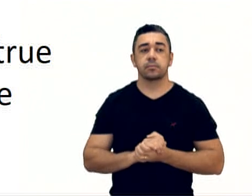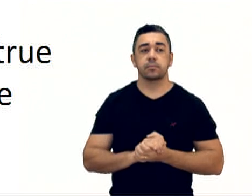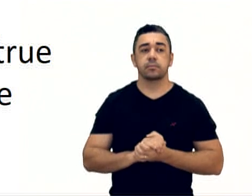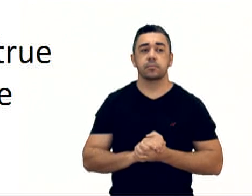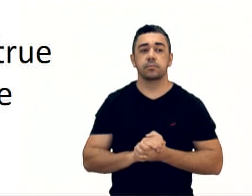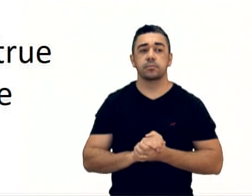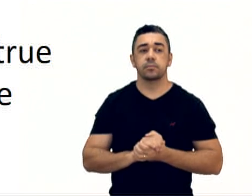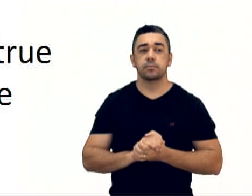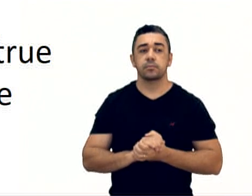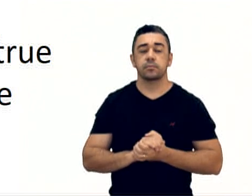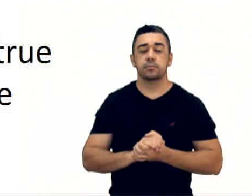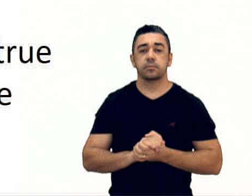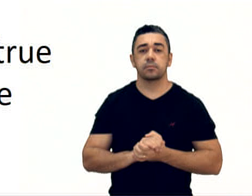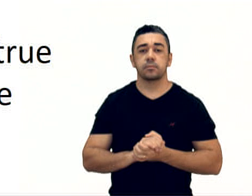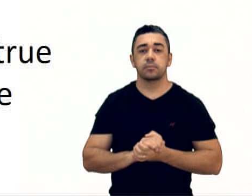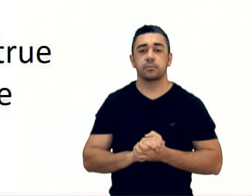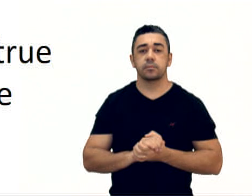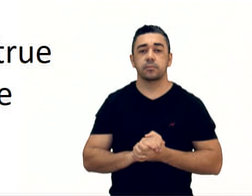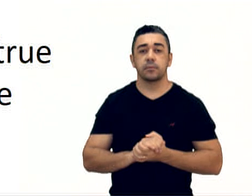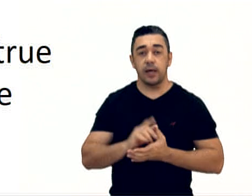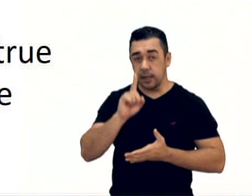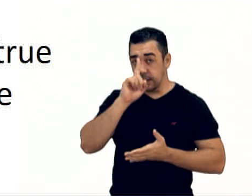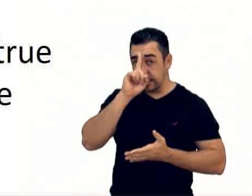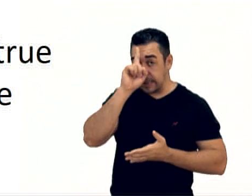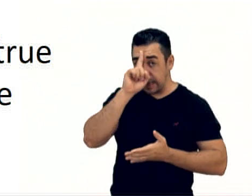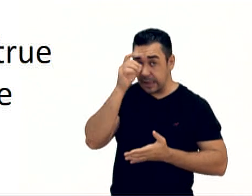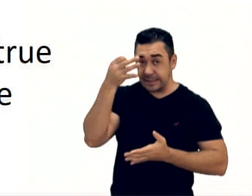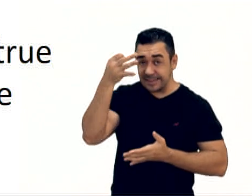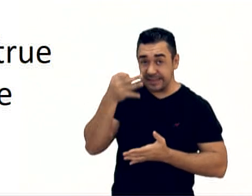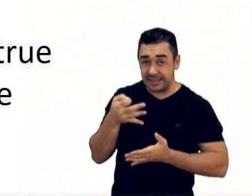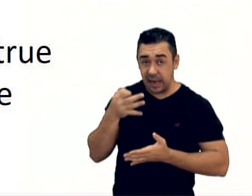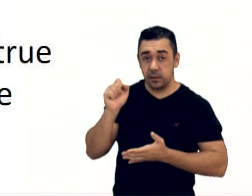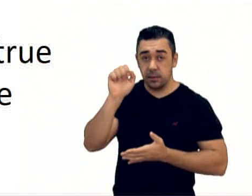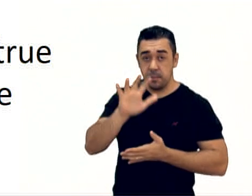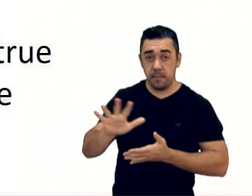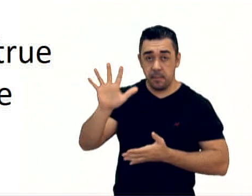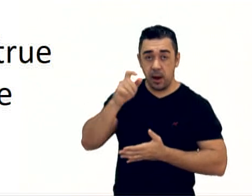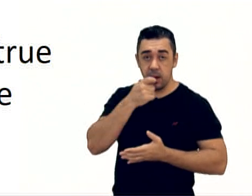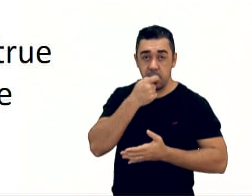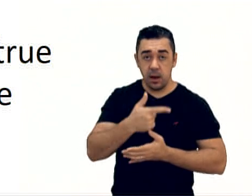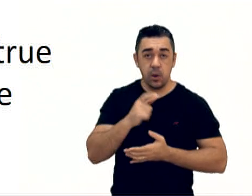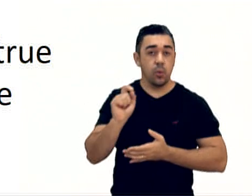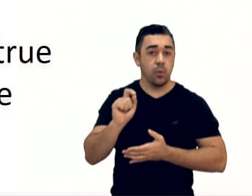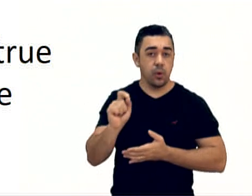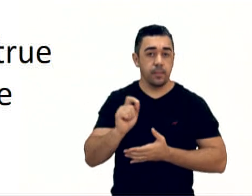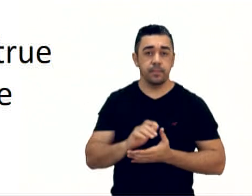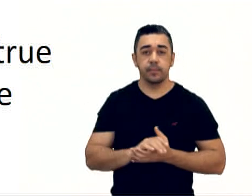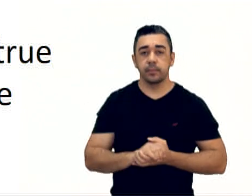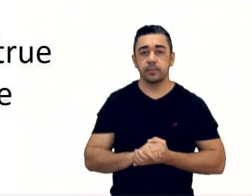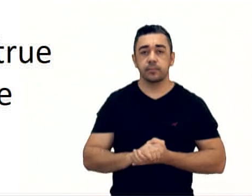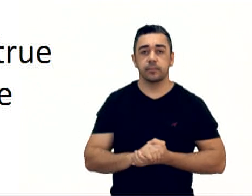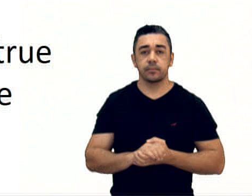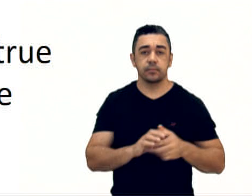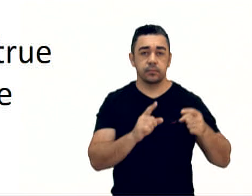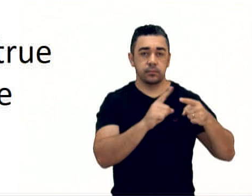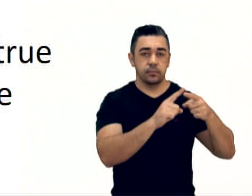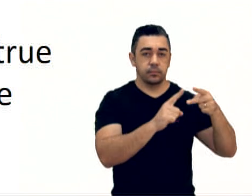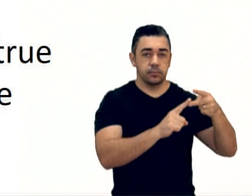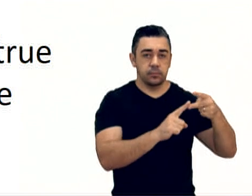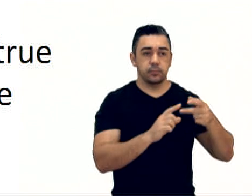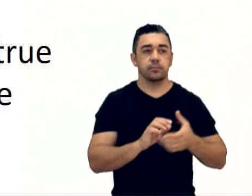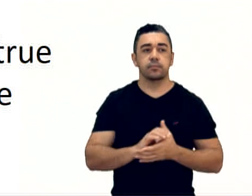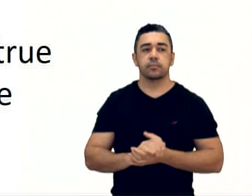correct idea about the cartoon is. A ideia correta sobre o cartoon é everything that is on the internet